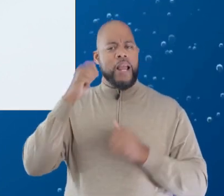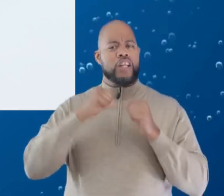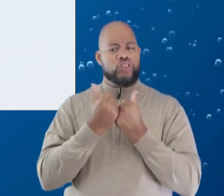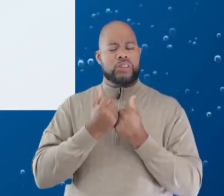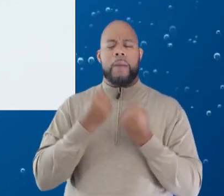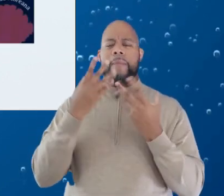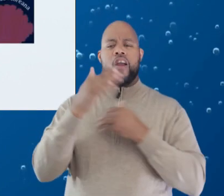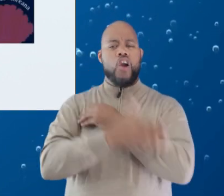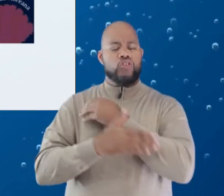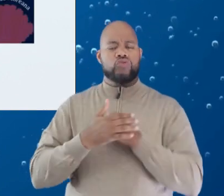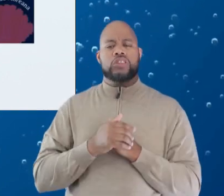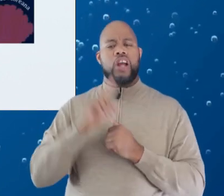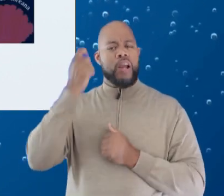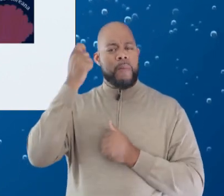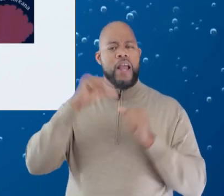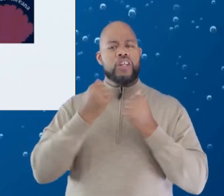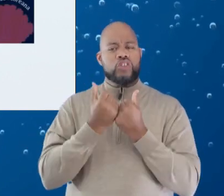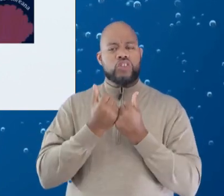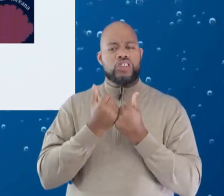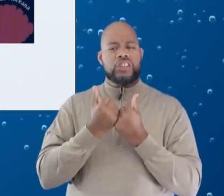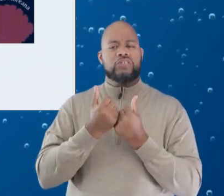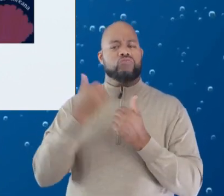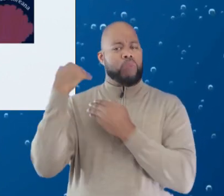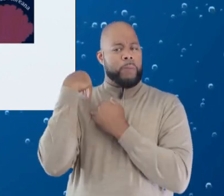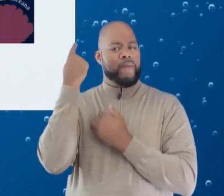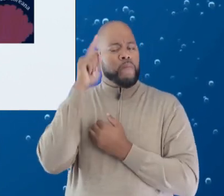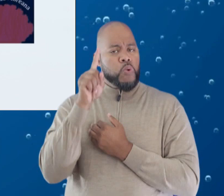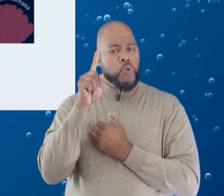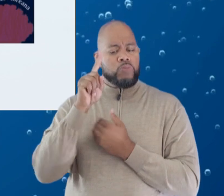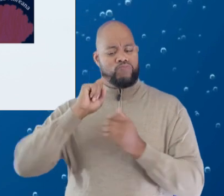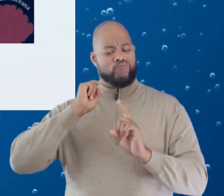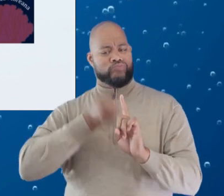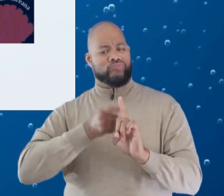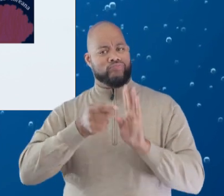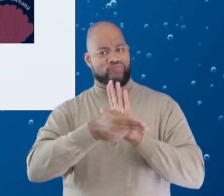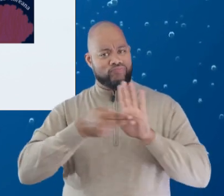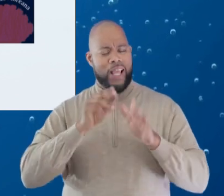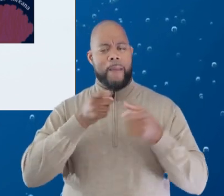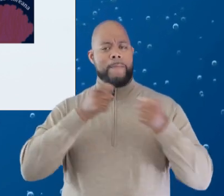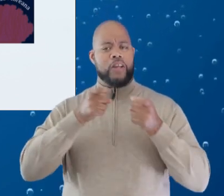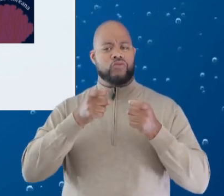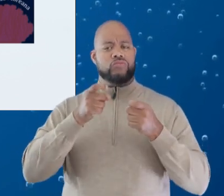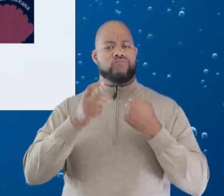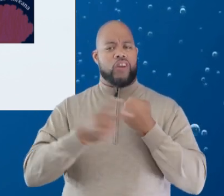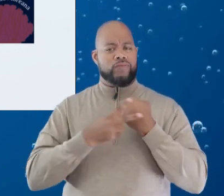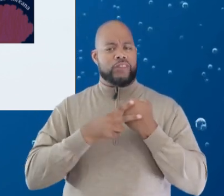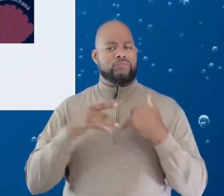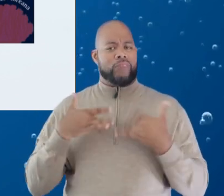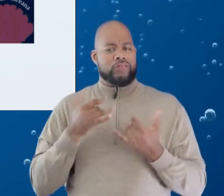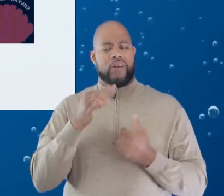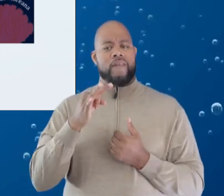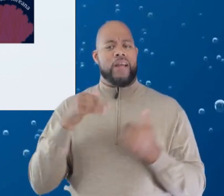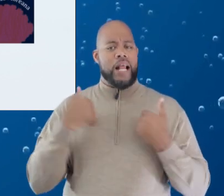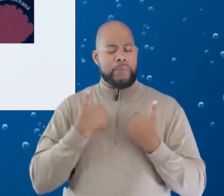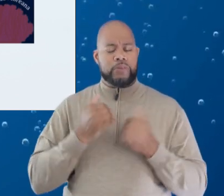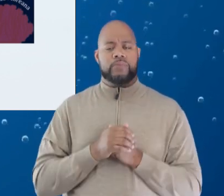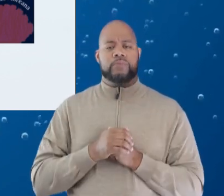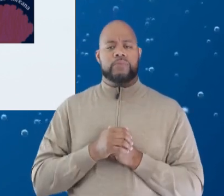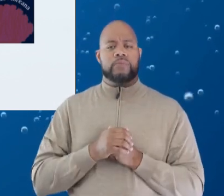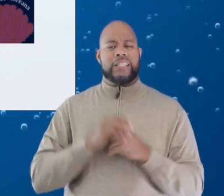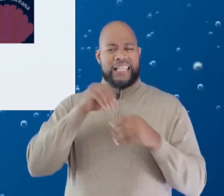government agencies. In many countries, government agencies are responsible for designating and managing the conservation status of